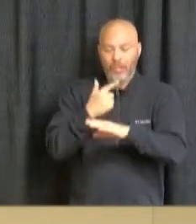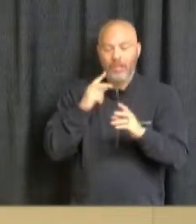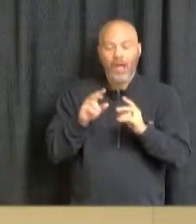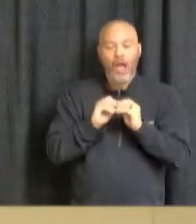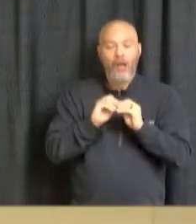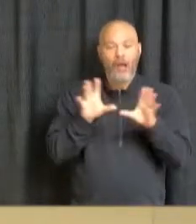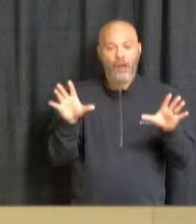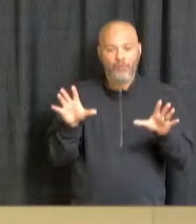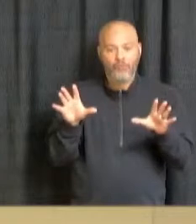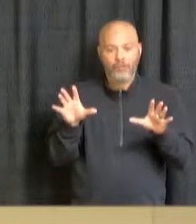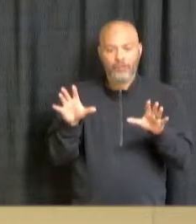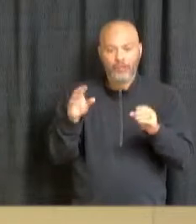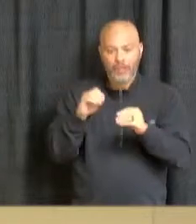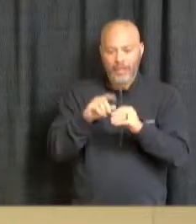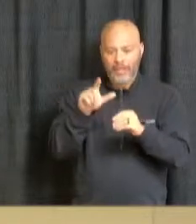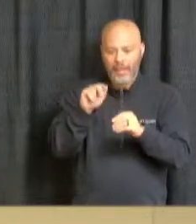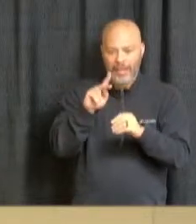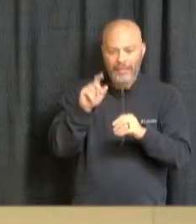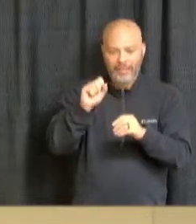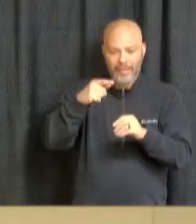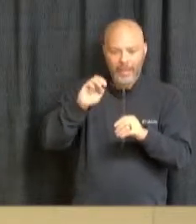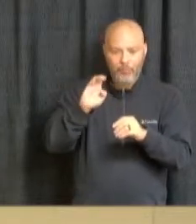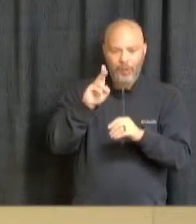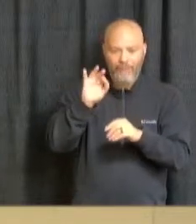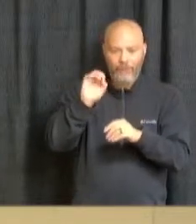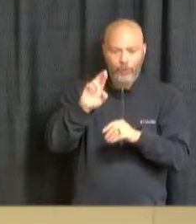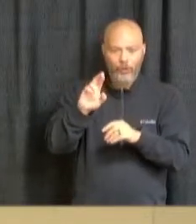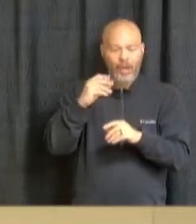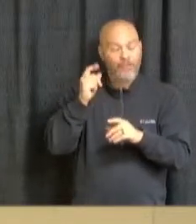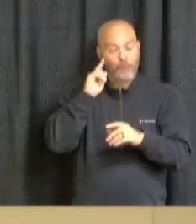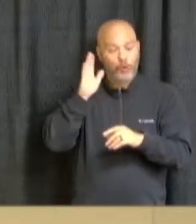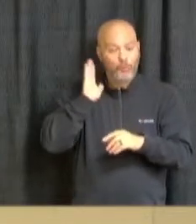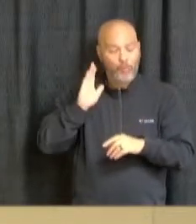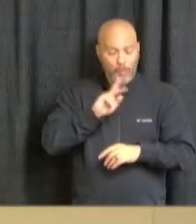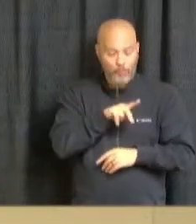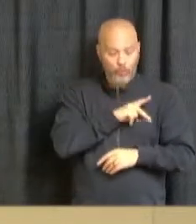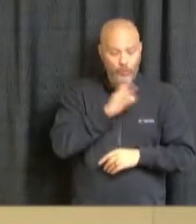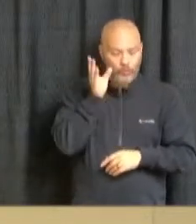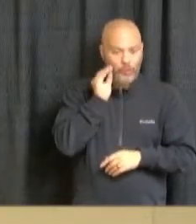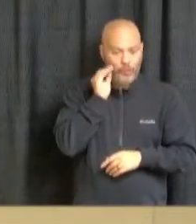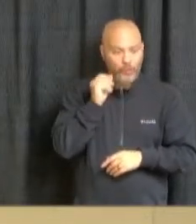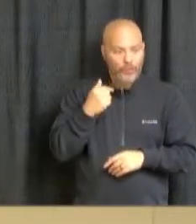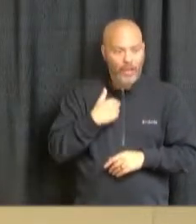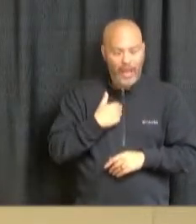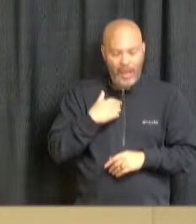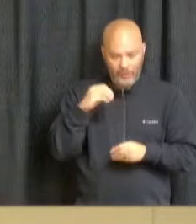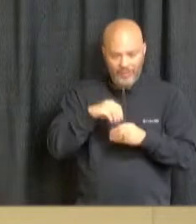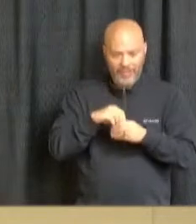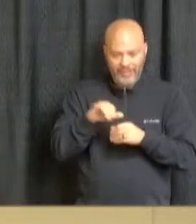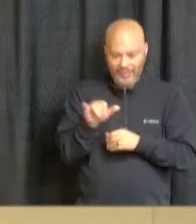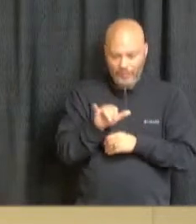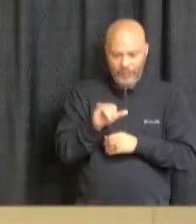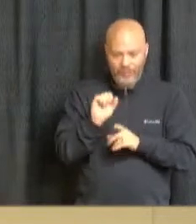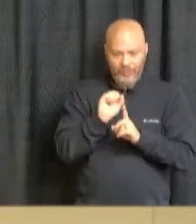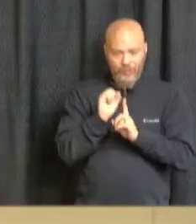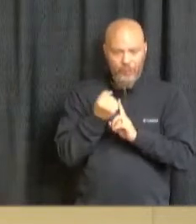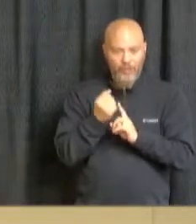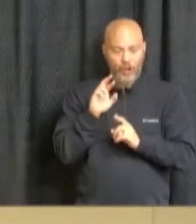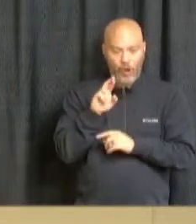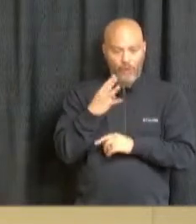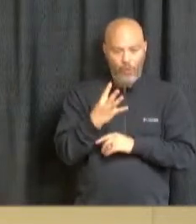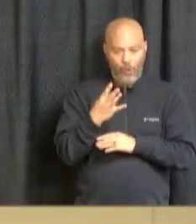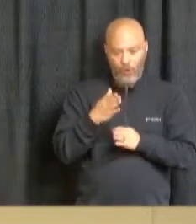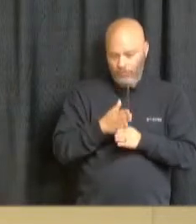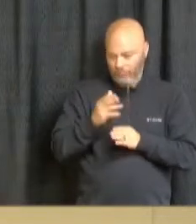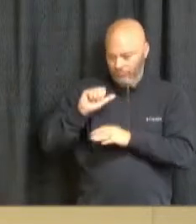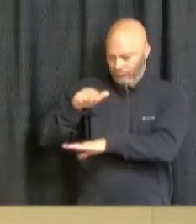clearly defined in the landscaping buffer. And from personal experience, I was in a similar situation where actually R4 went